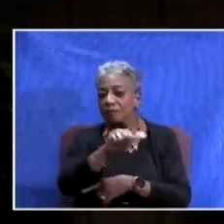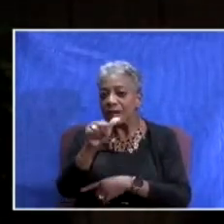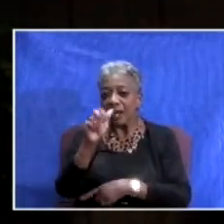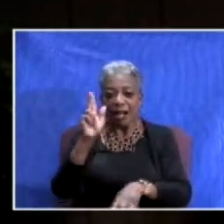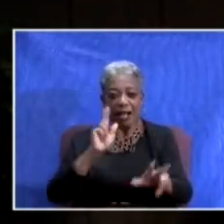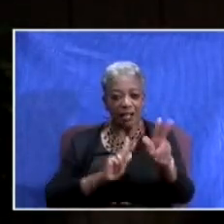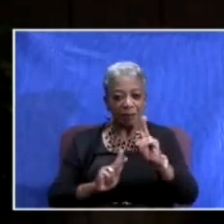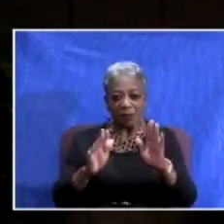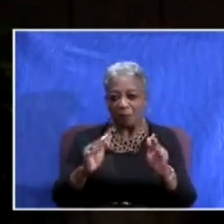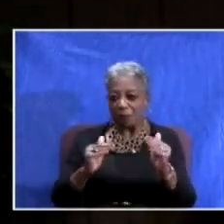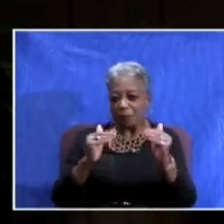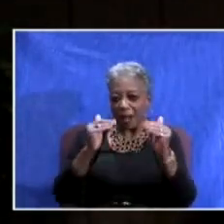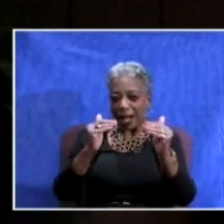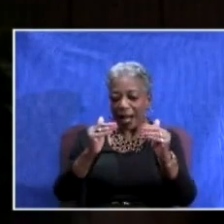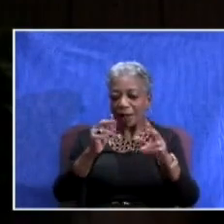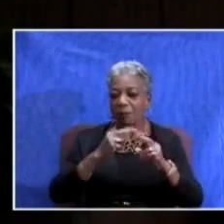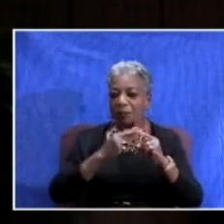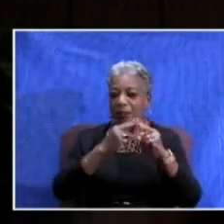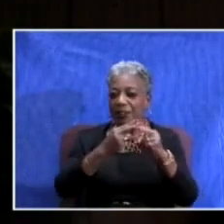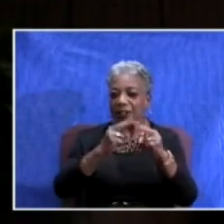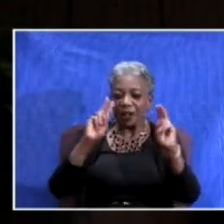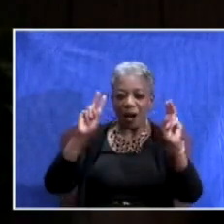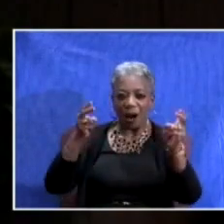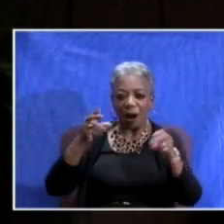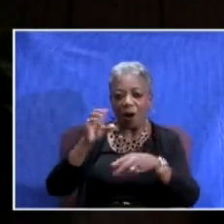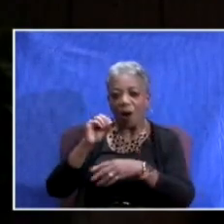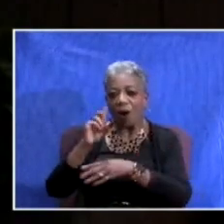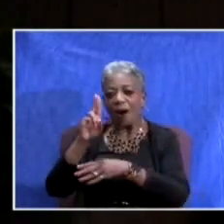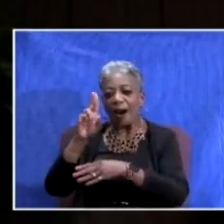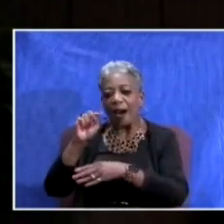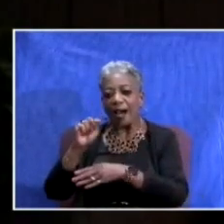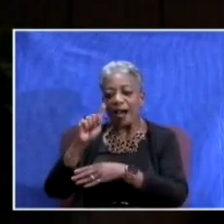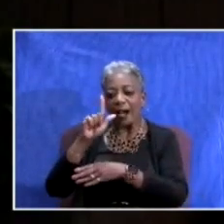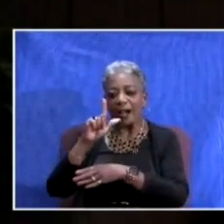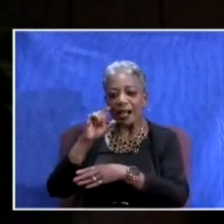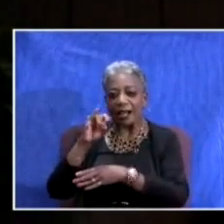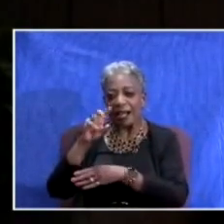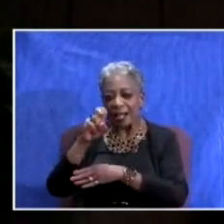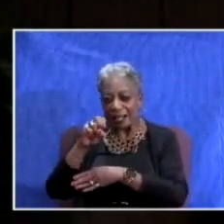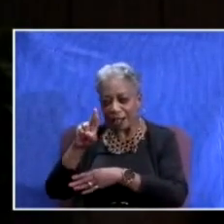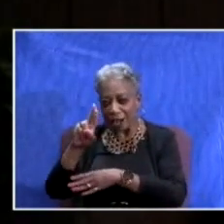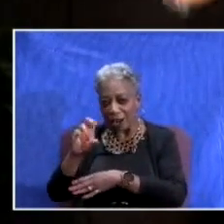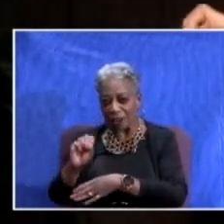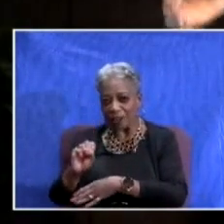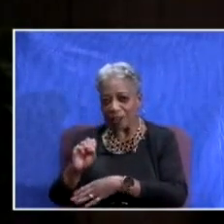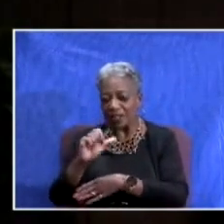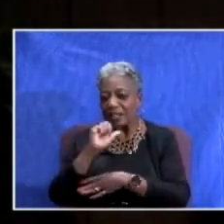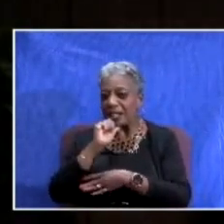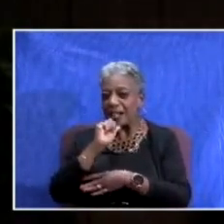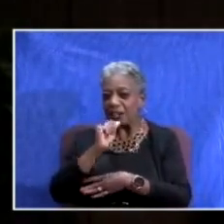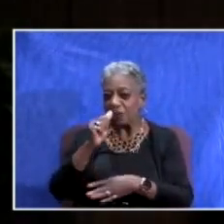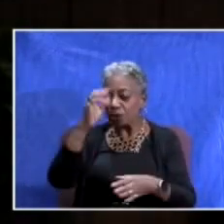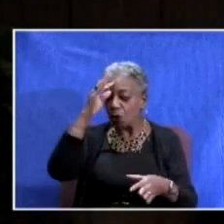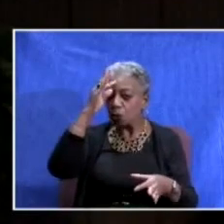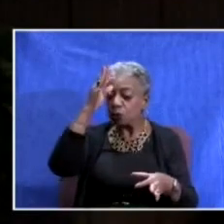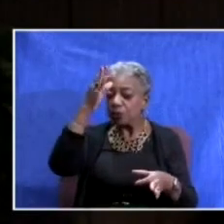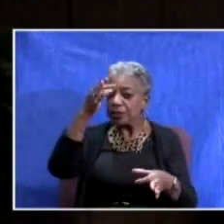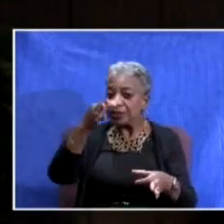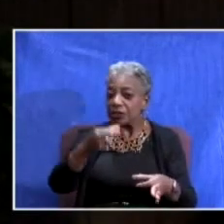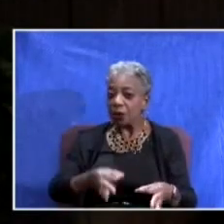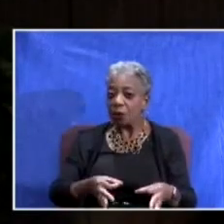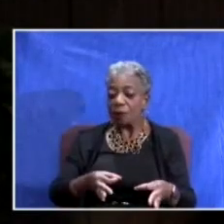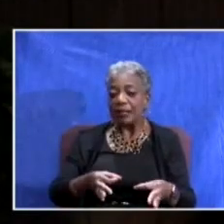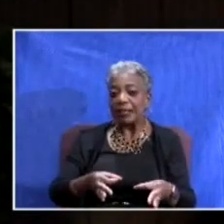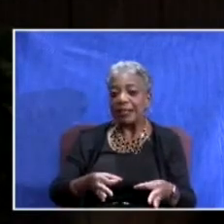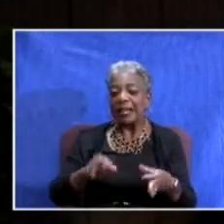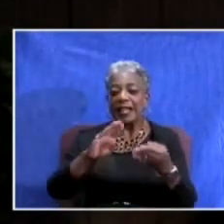You don't determine the health of a community based on the outliers. You got to look at the